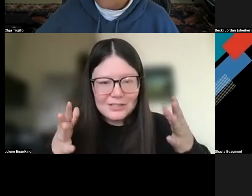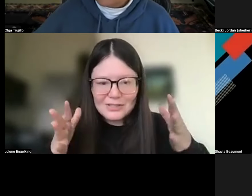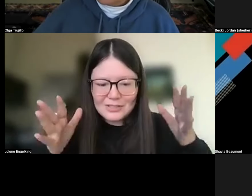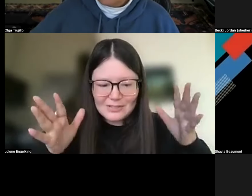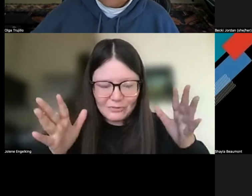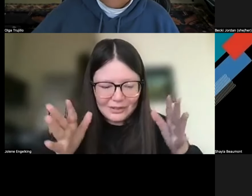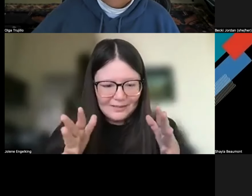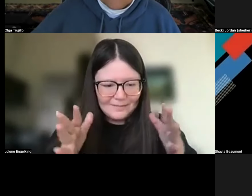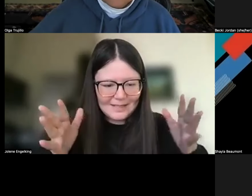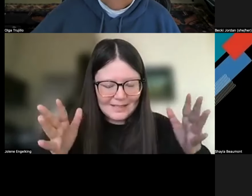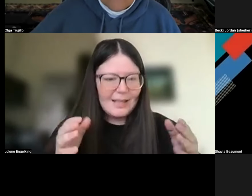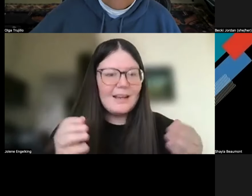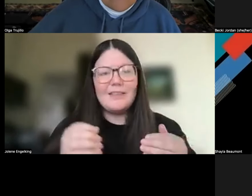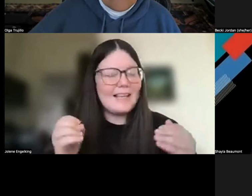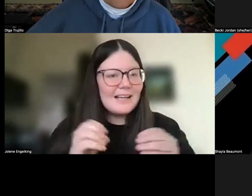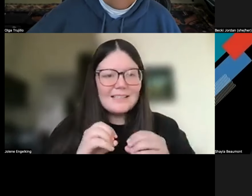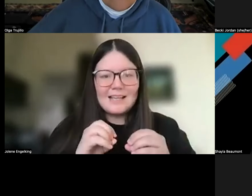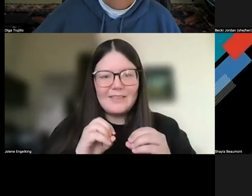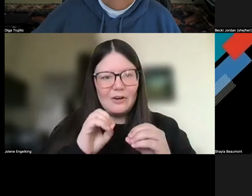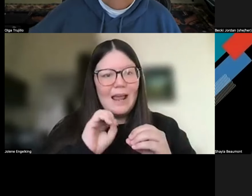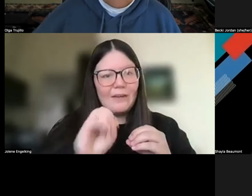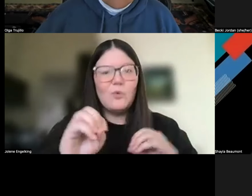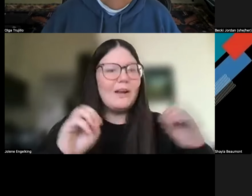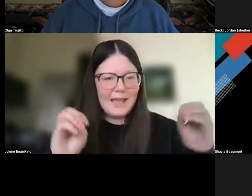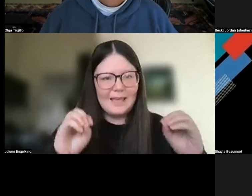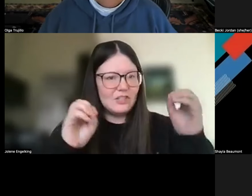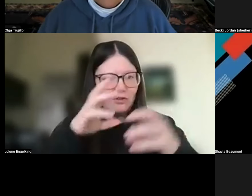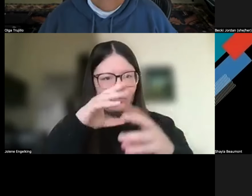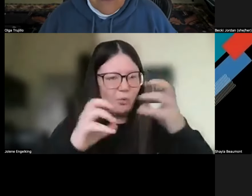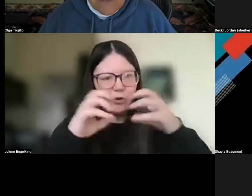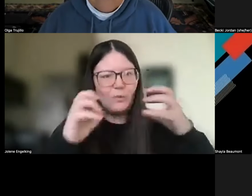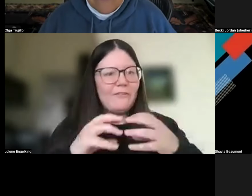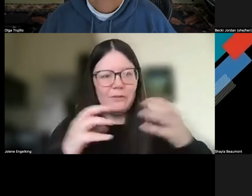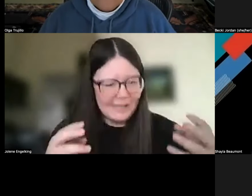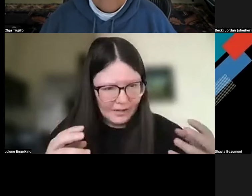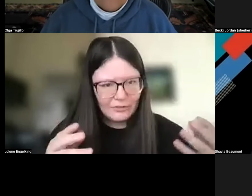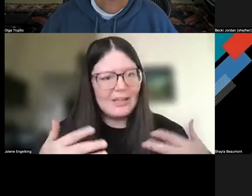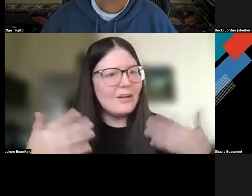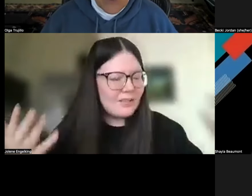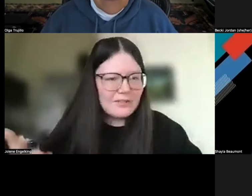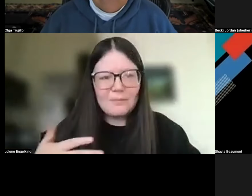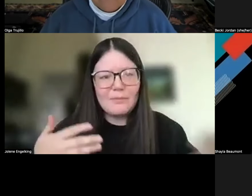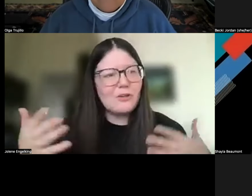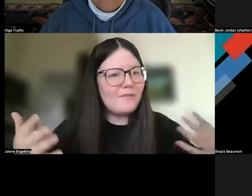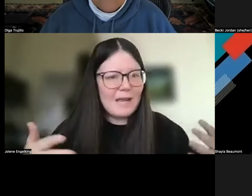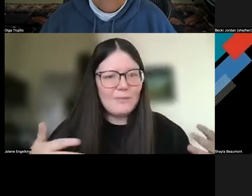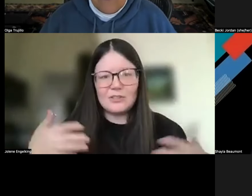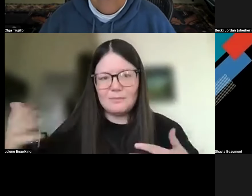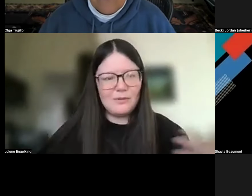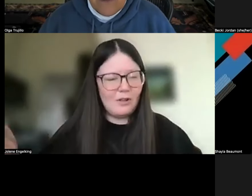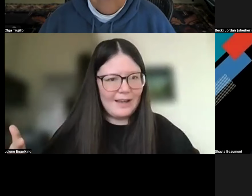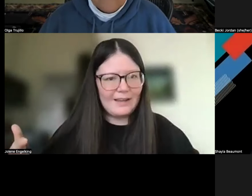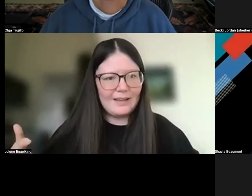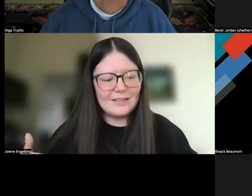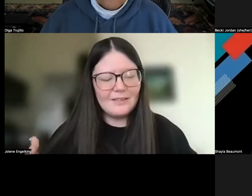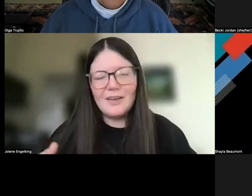so it's just really, and that's not to say that, you know, everyone can serve or work with everybody else, right? You know, there's Right. certain people you're going to vibe with, certain